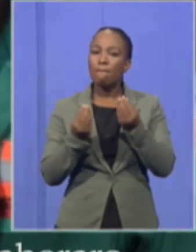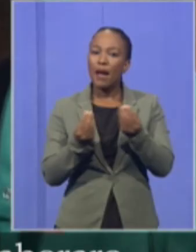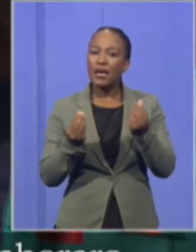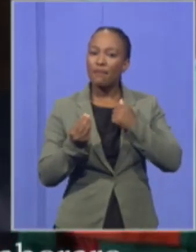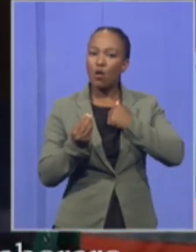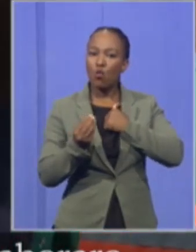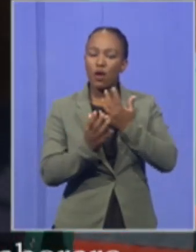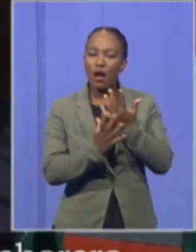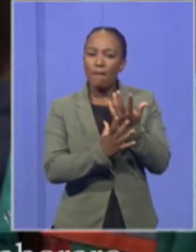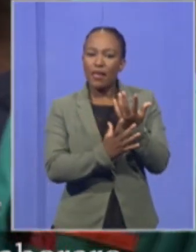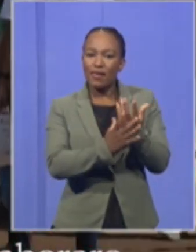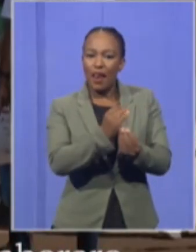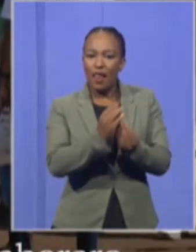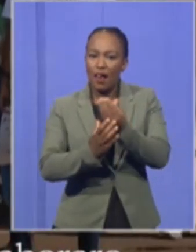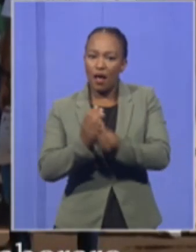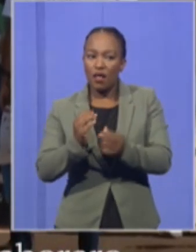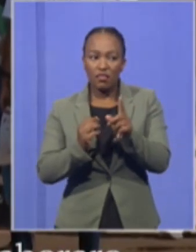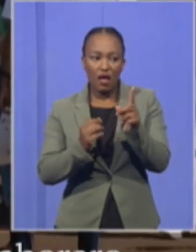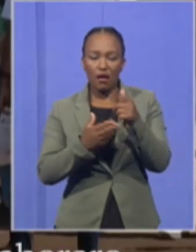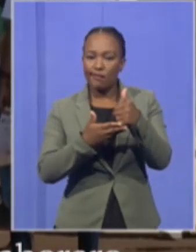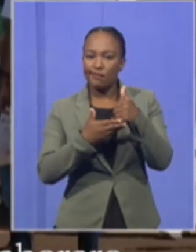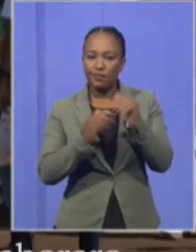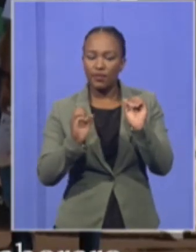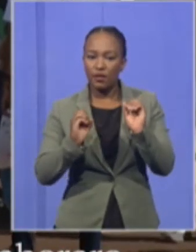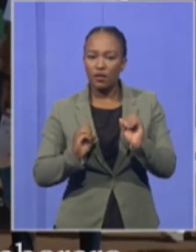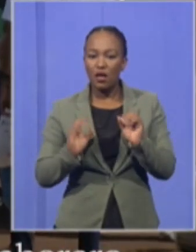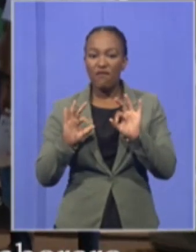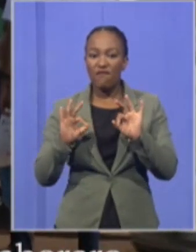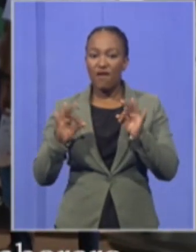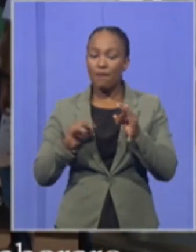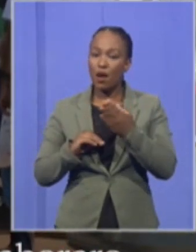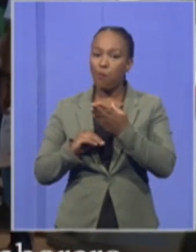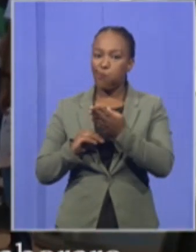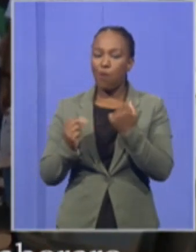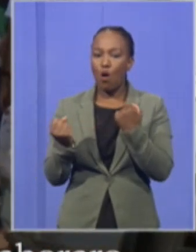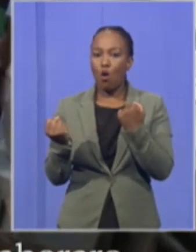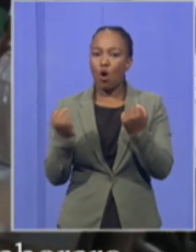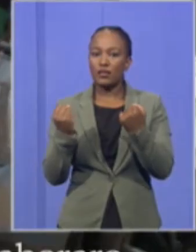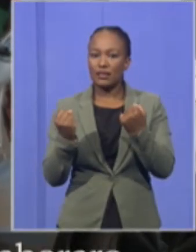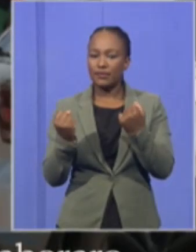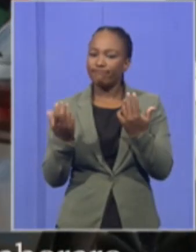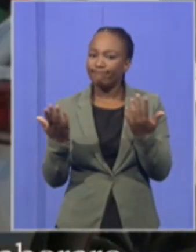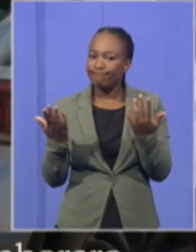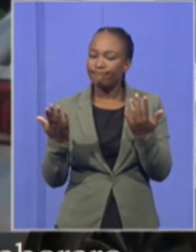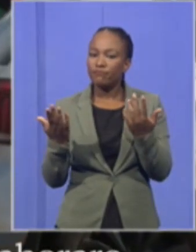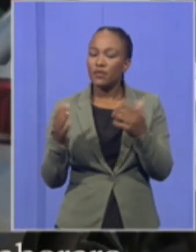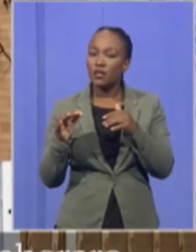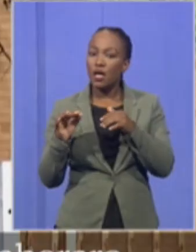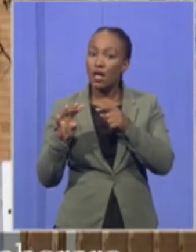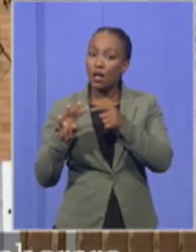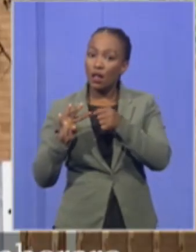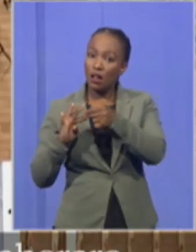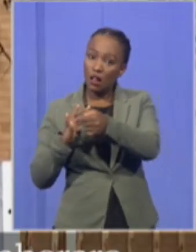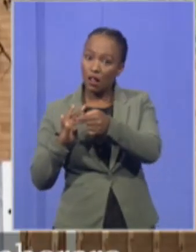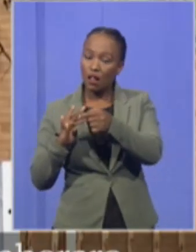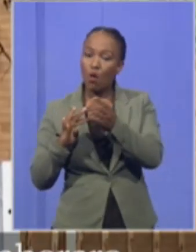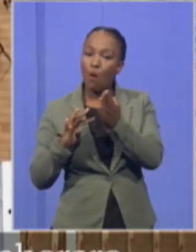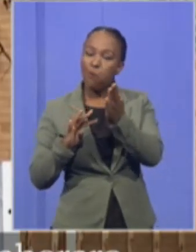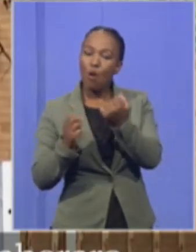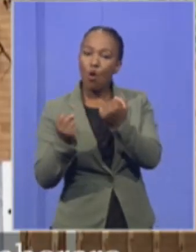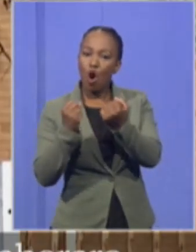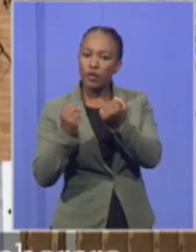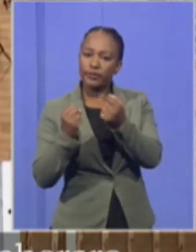iseng go botsamae botseye matsapa. Ba malapa ba tso setlhabelo ba ne ba le kwa kgotlatshekelo ba solofetse gore ba latofadiwa ga ba kitla ba neelwa beili. Le